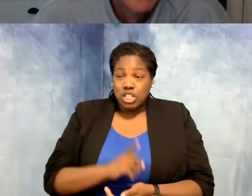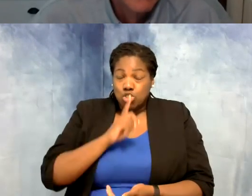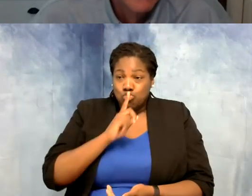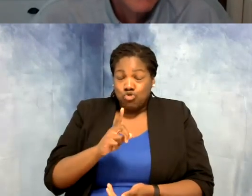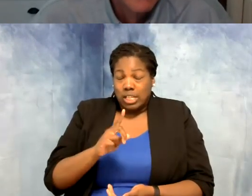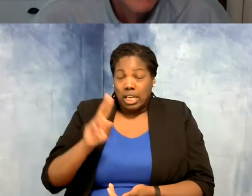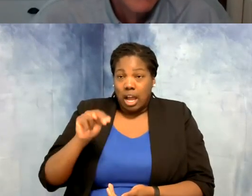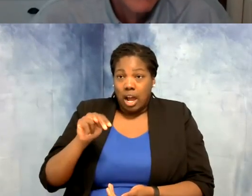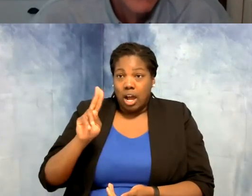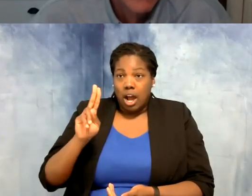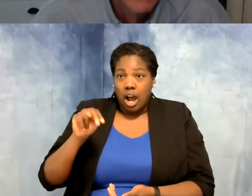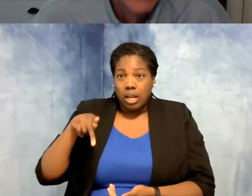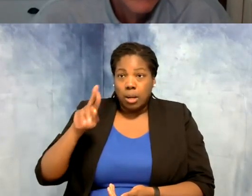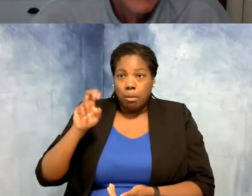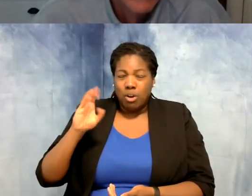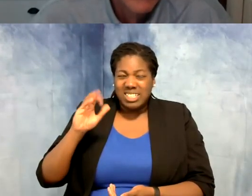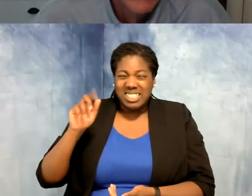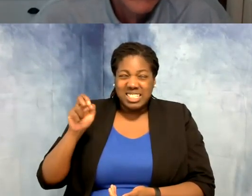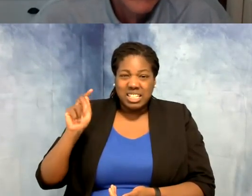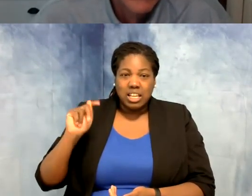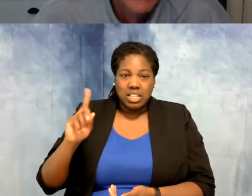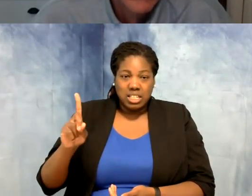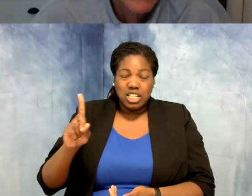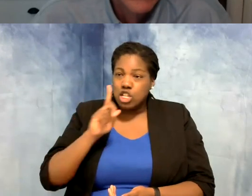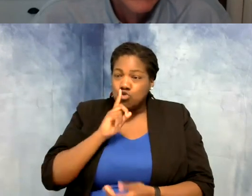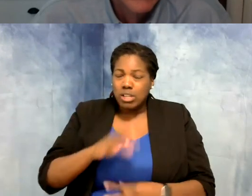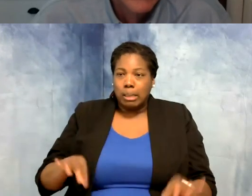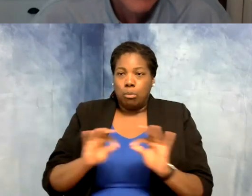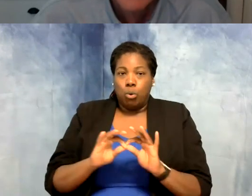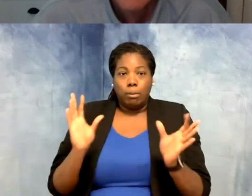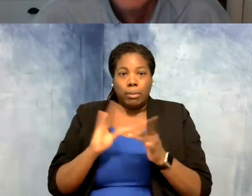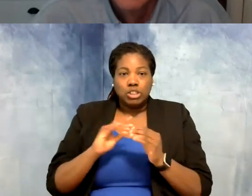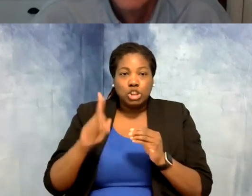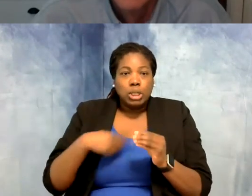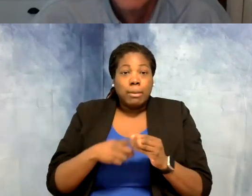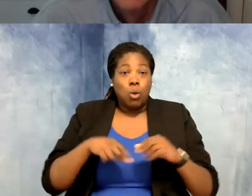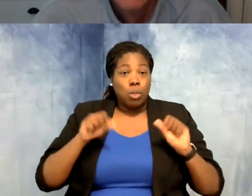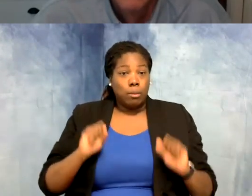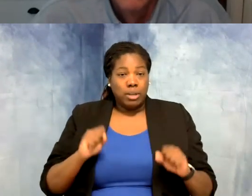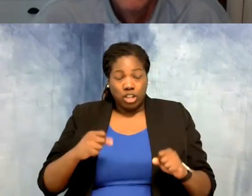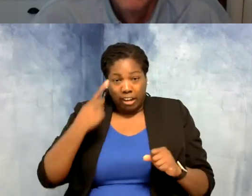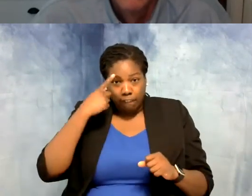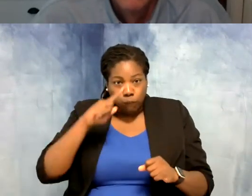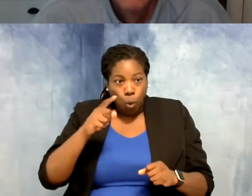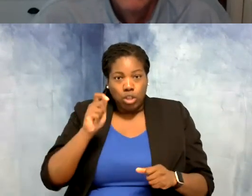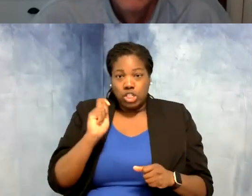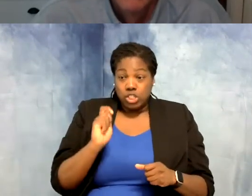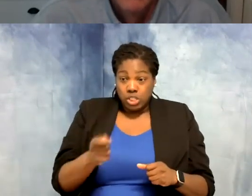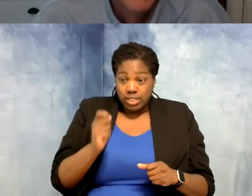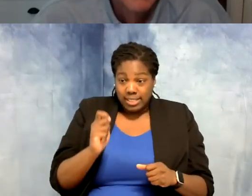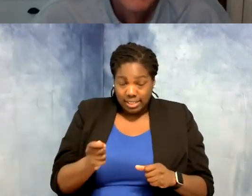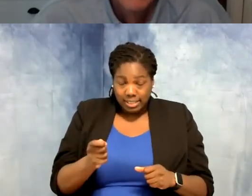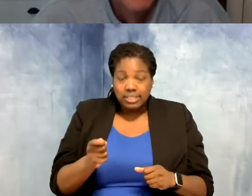unprecedented. And I think that there is something important to be said about the ability for justices to be able